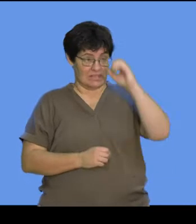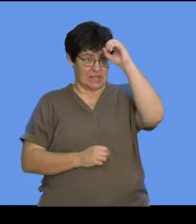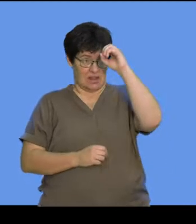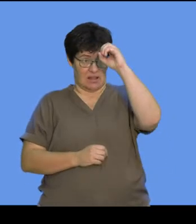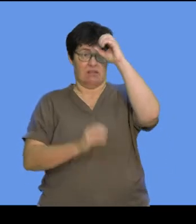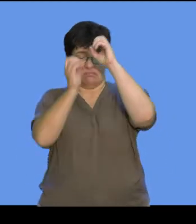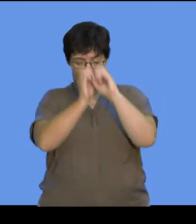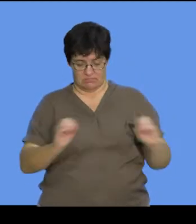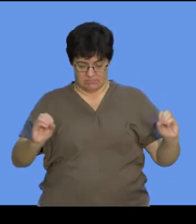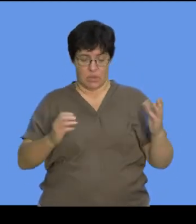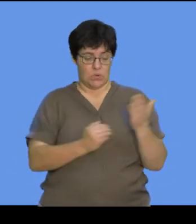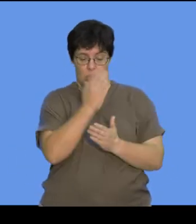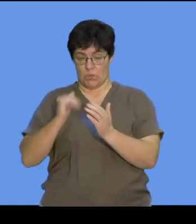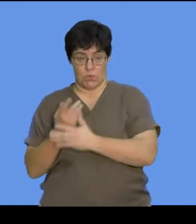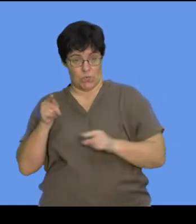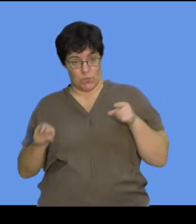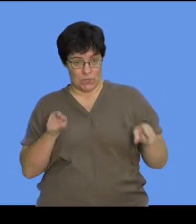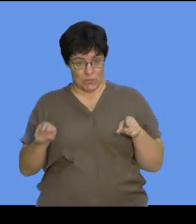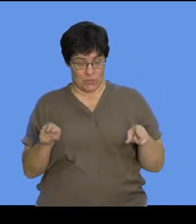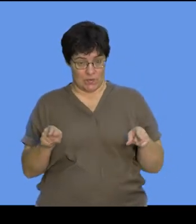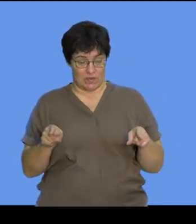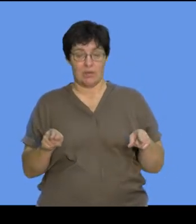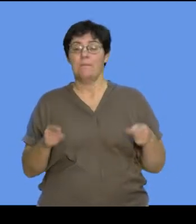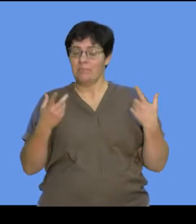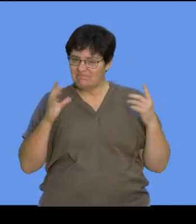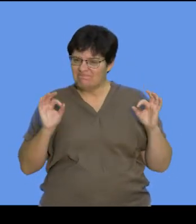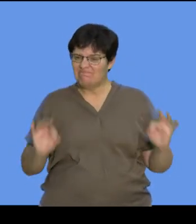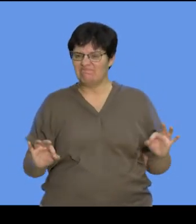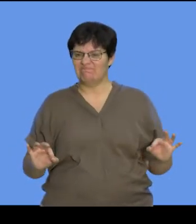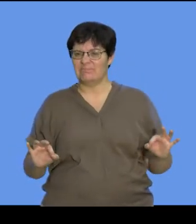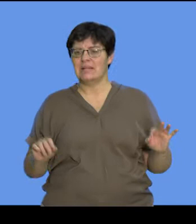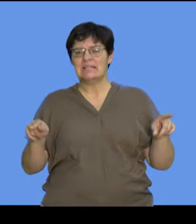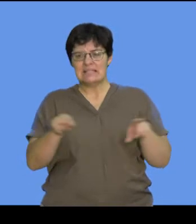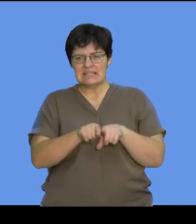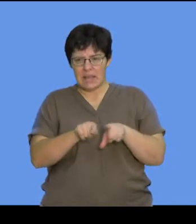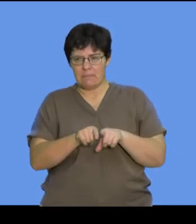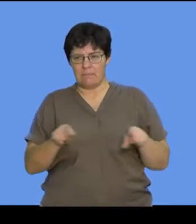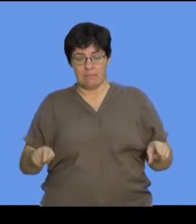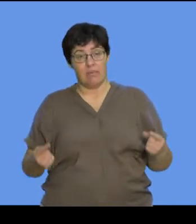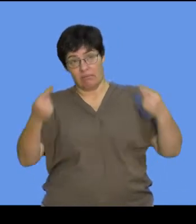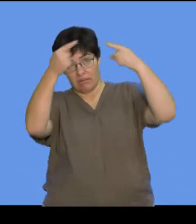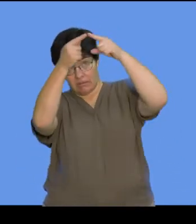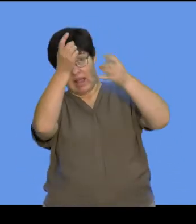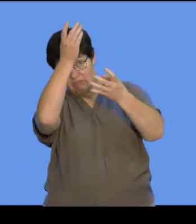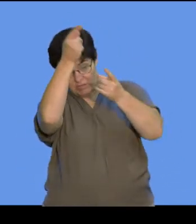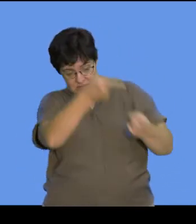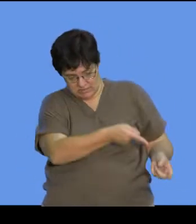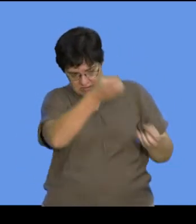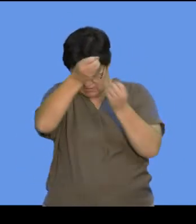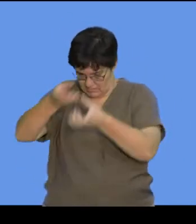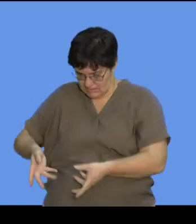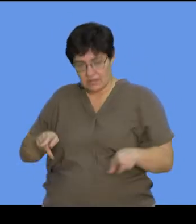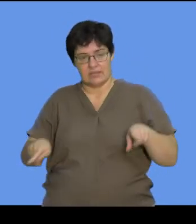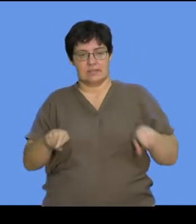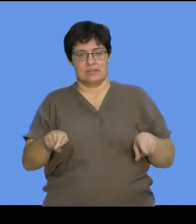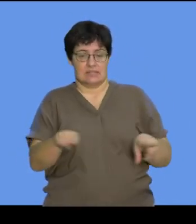produce two new cells, that these cells must have an exact copy of that genetic information. And so